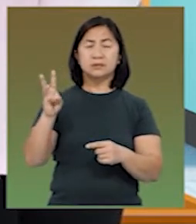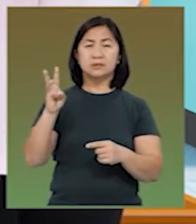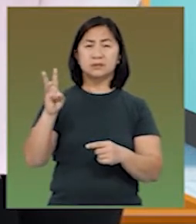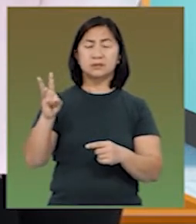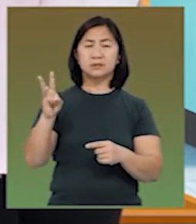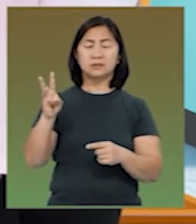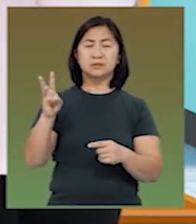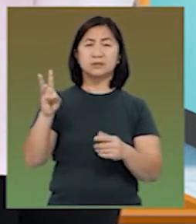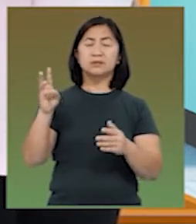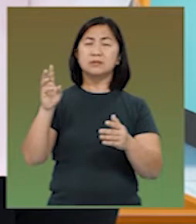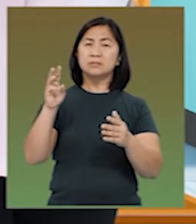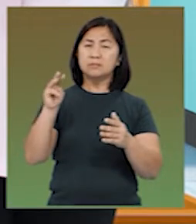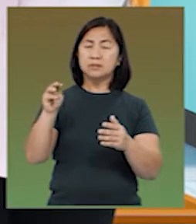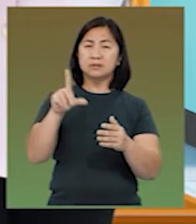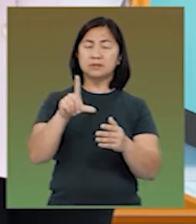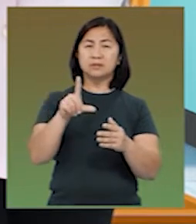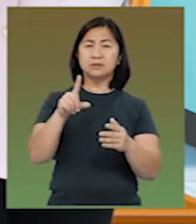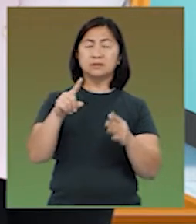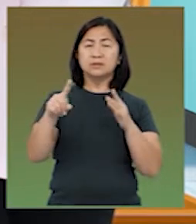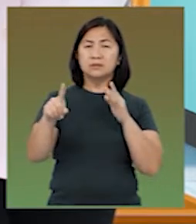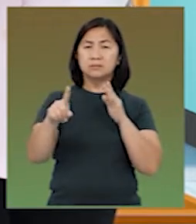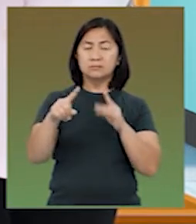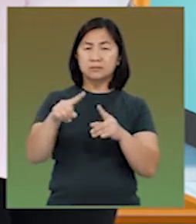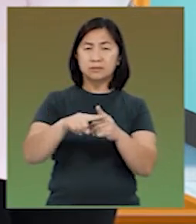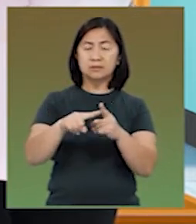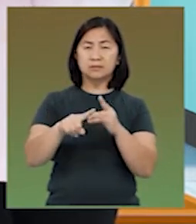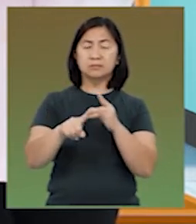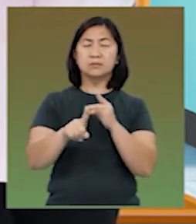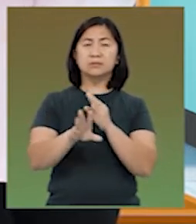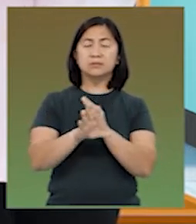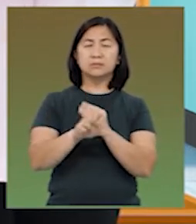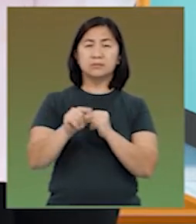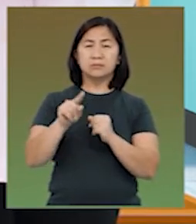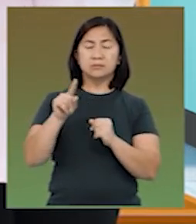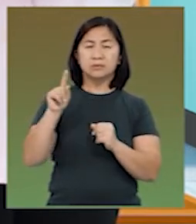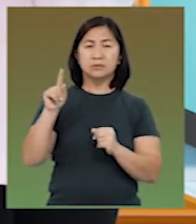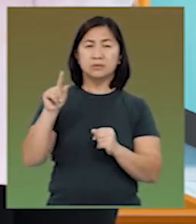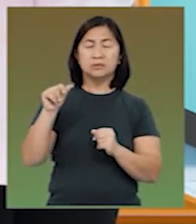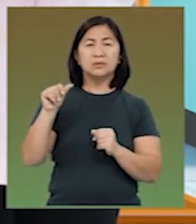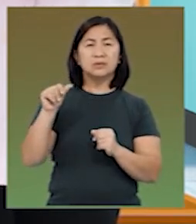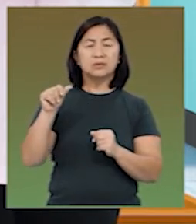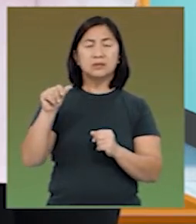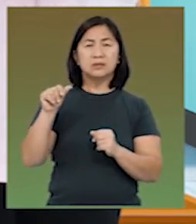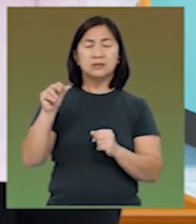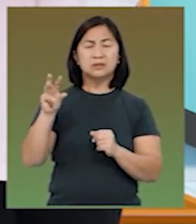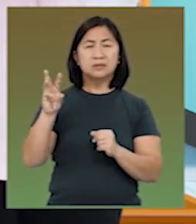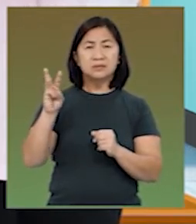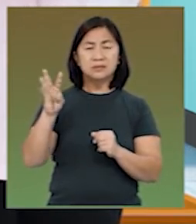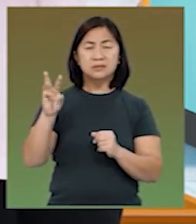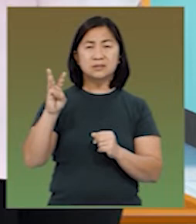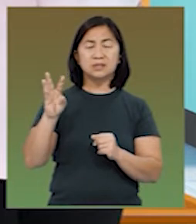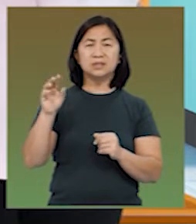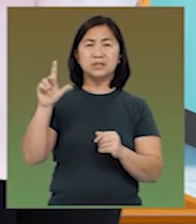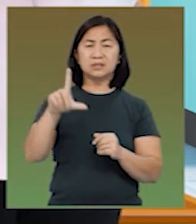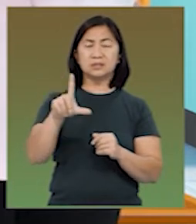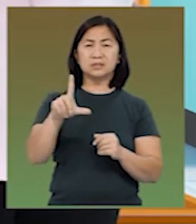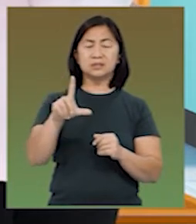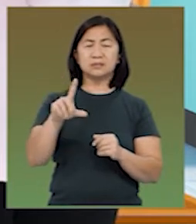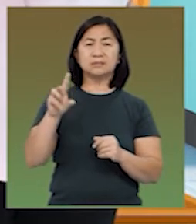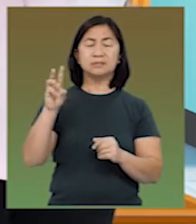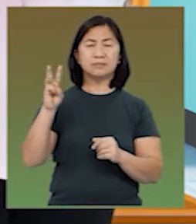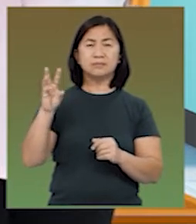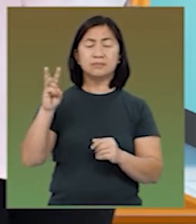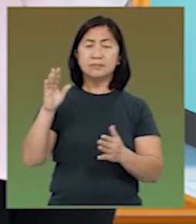16,000 milliliters divided by 1,000 is equal to 16 liters.